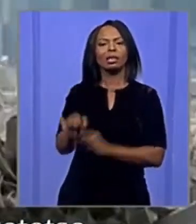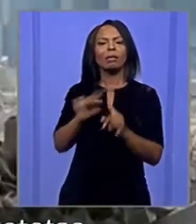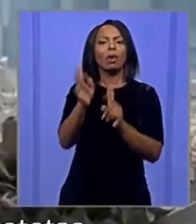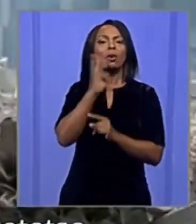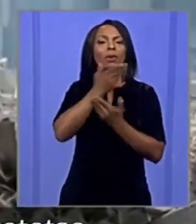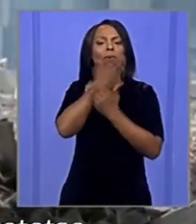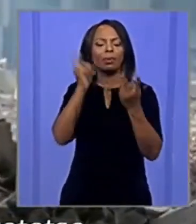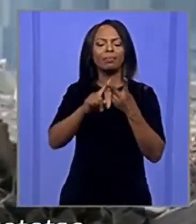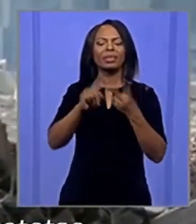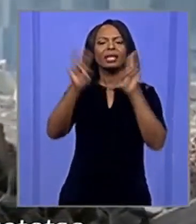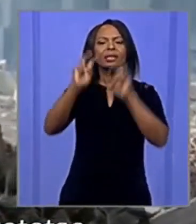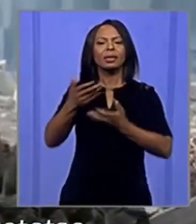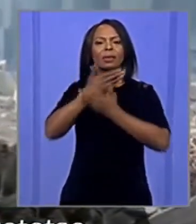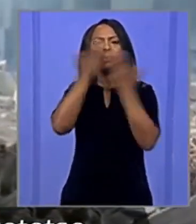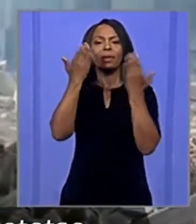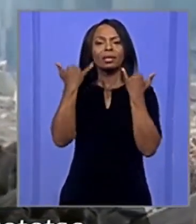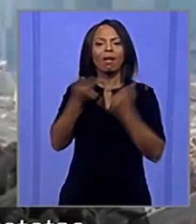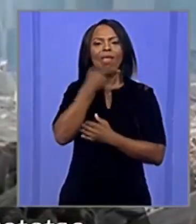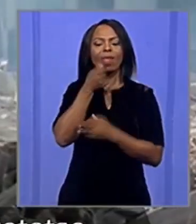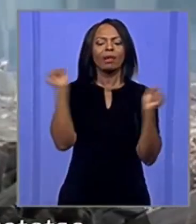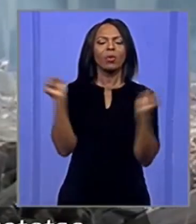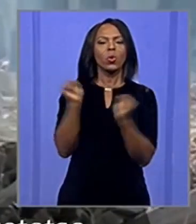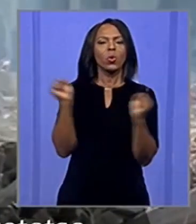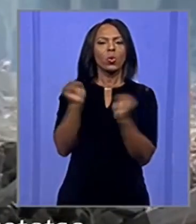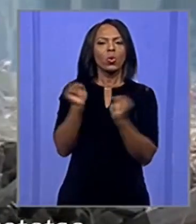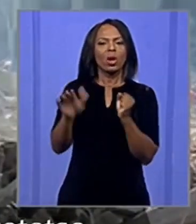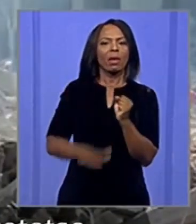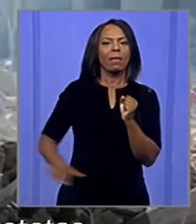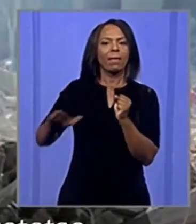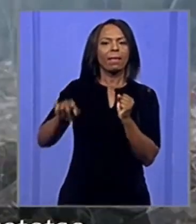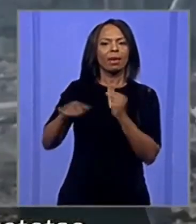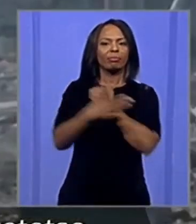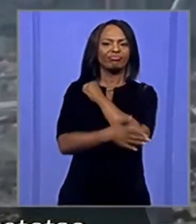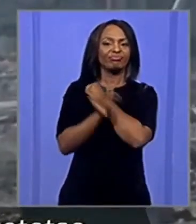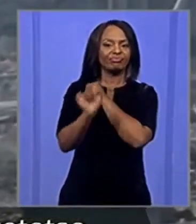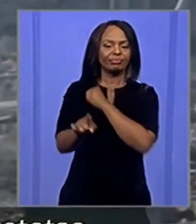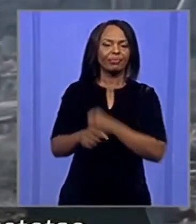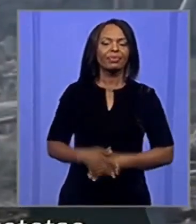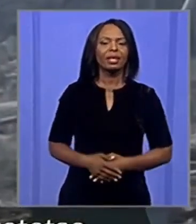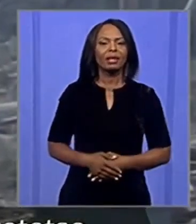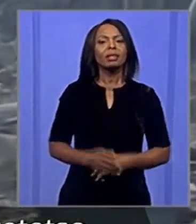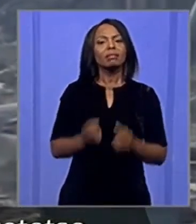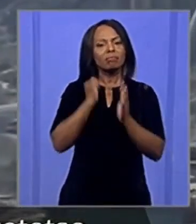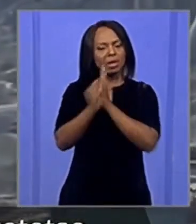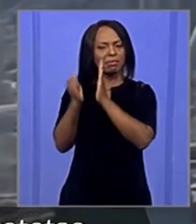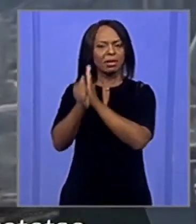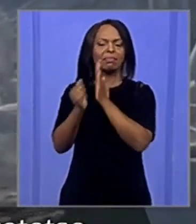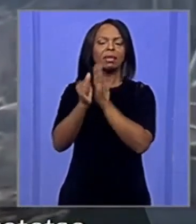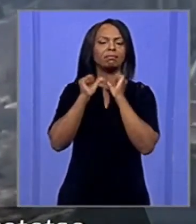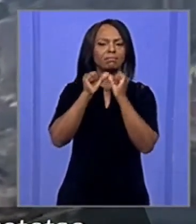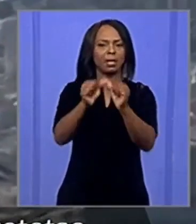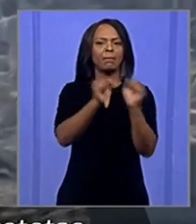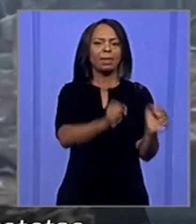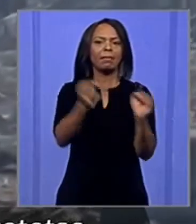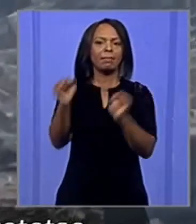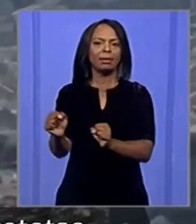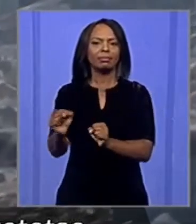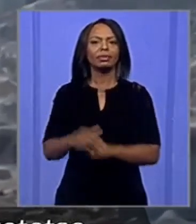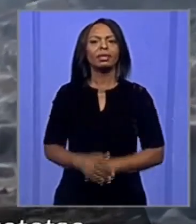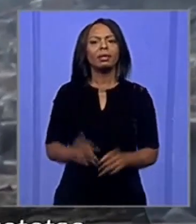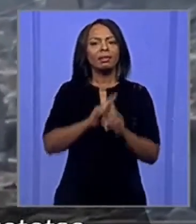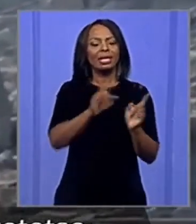no electricity, and winter is creeping in. And it is indeed a genocide that is still continuing despite the